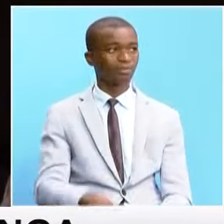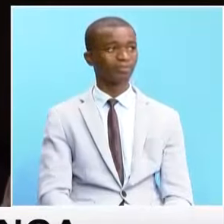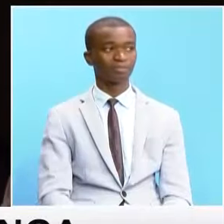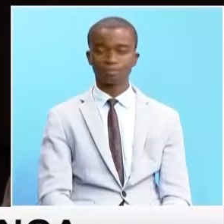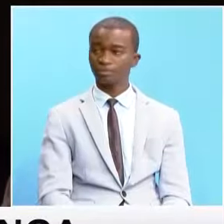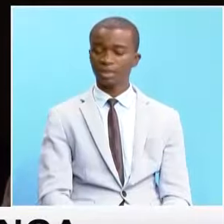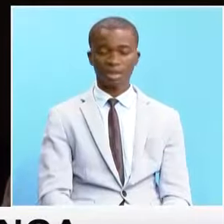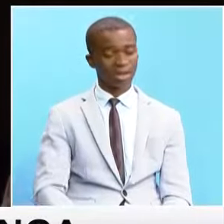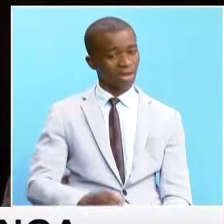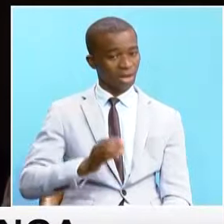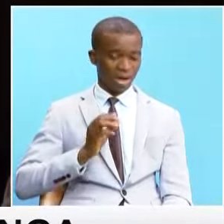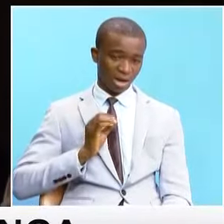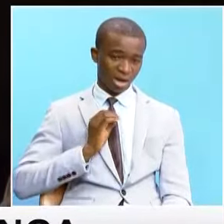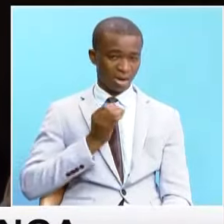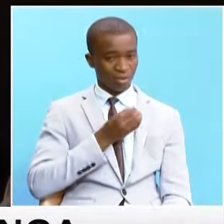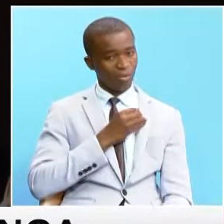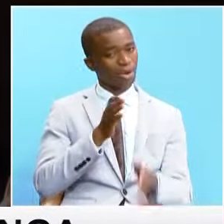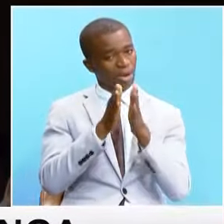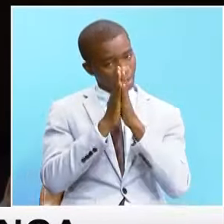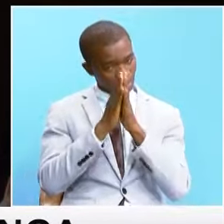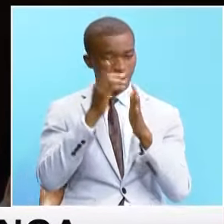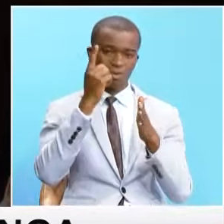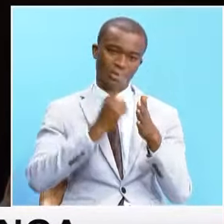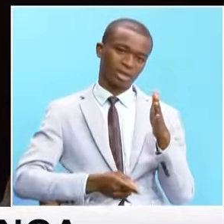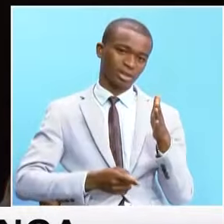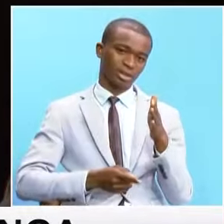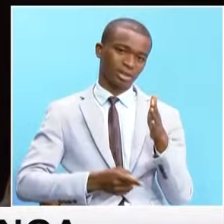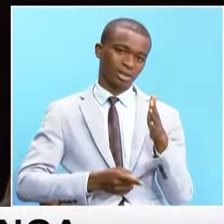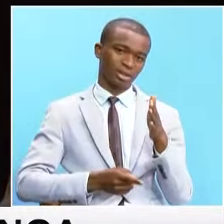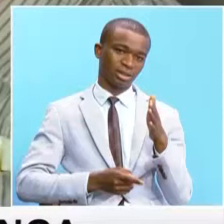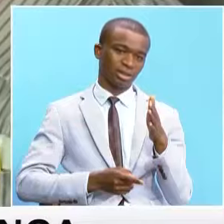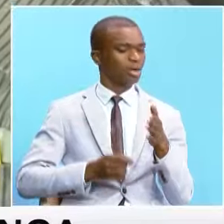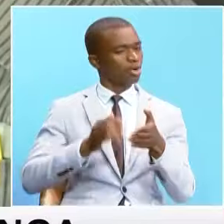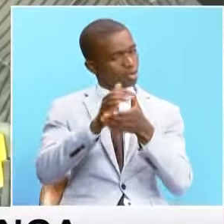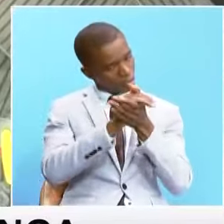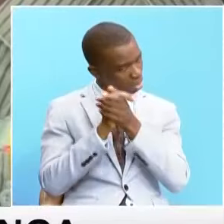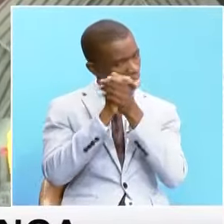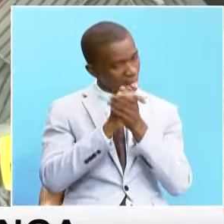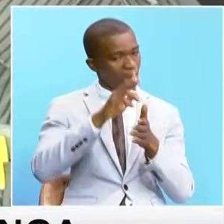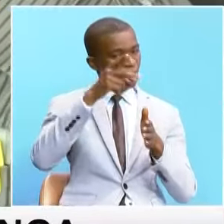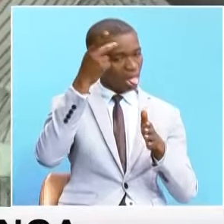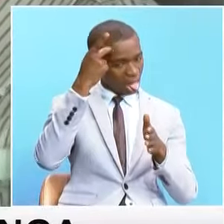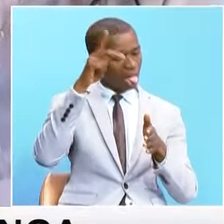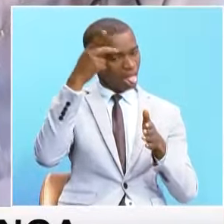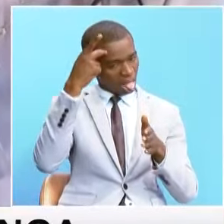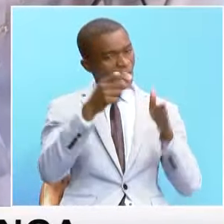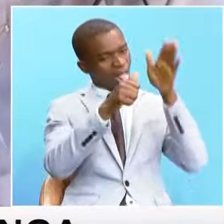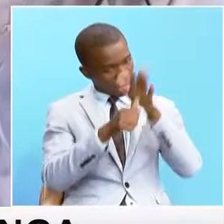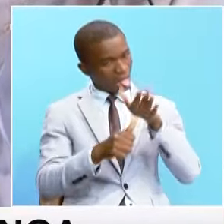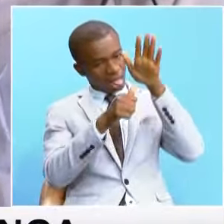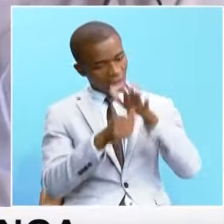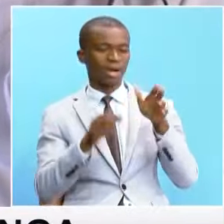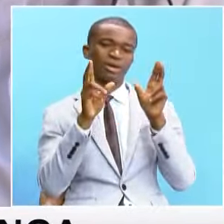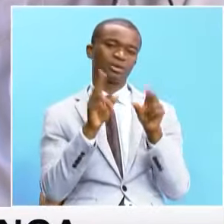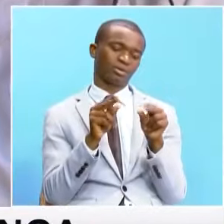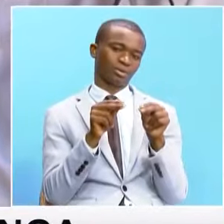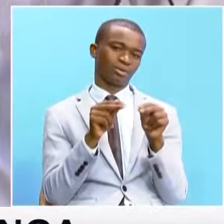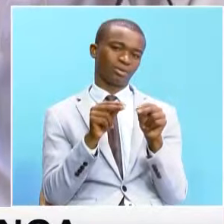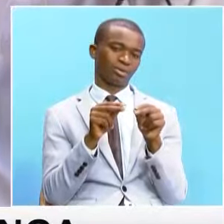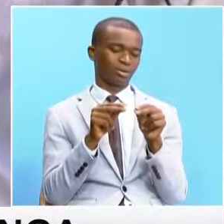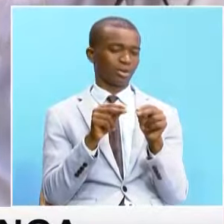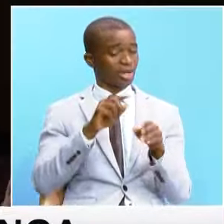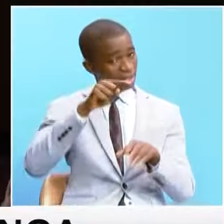Our appeal is that those cooperatives should not be politicized. We also appeal to government to ensure more cooperatives benefit